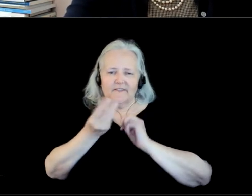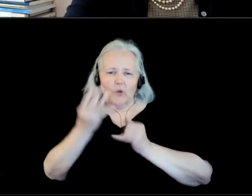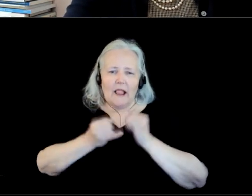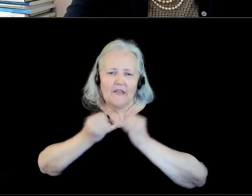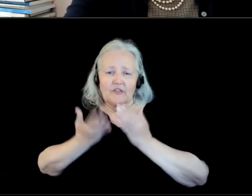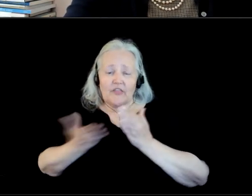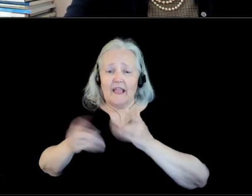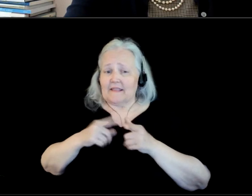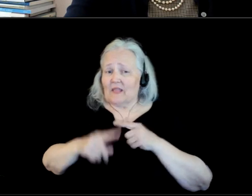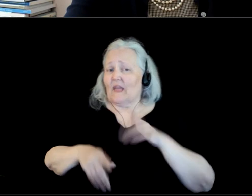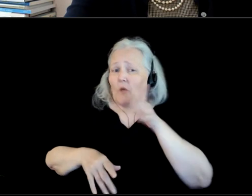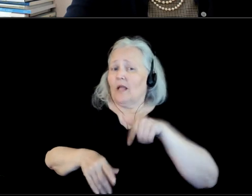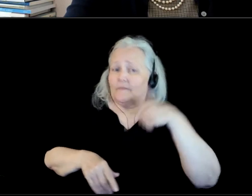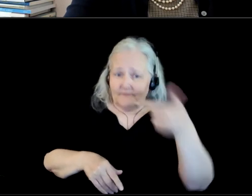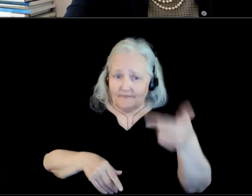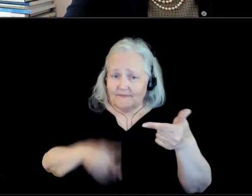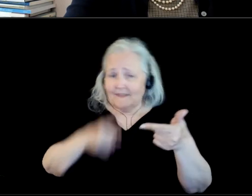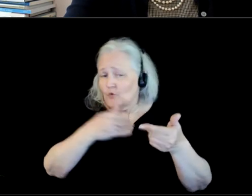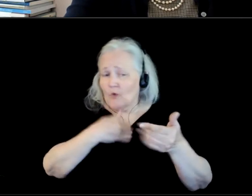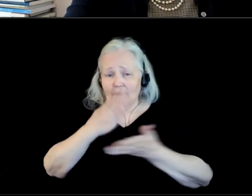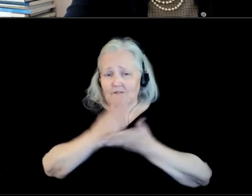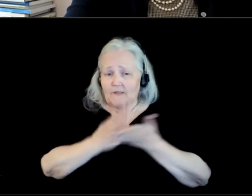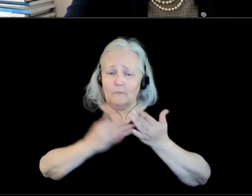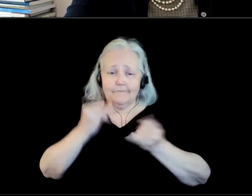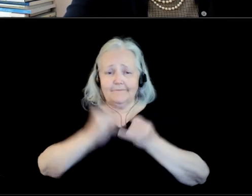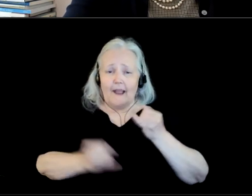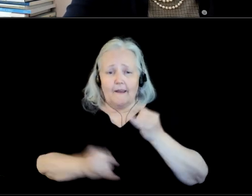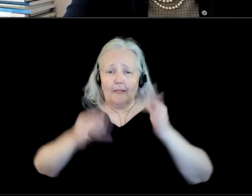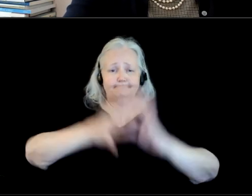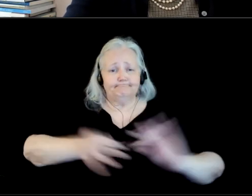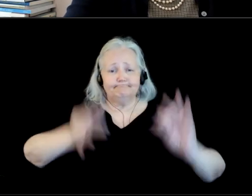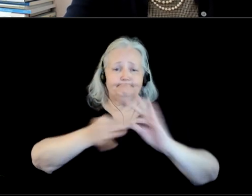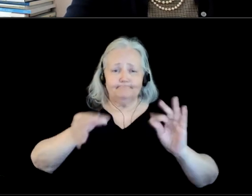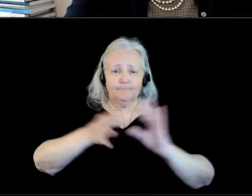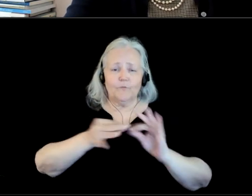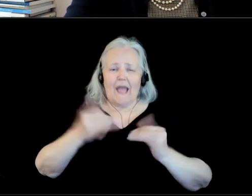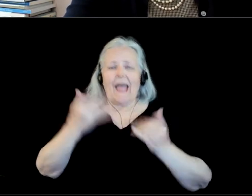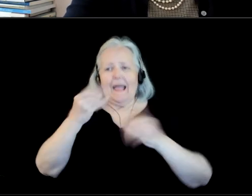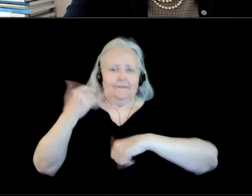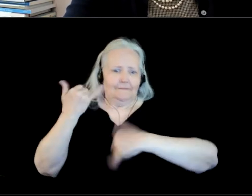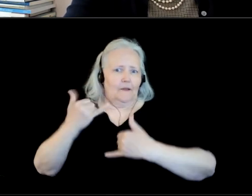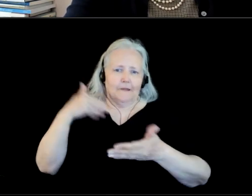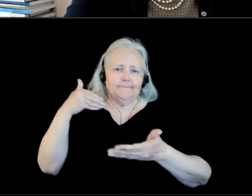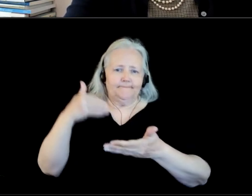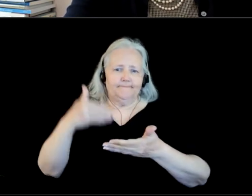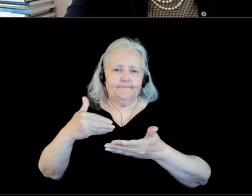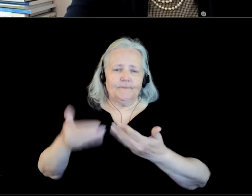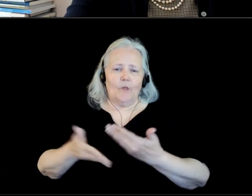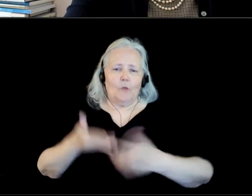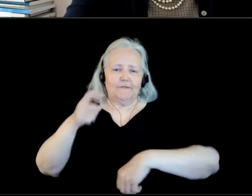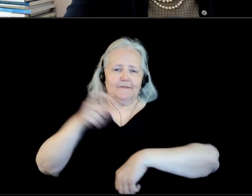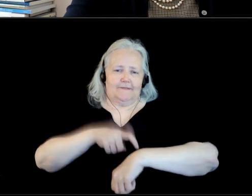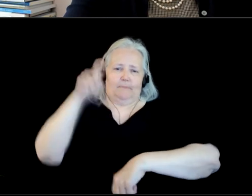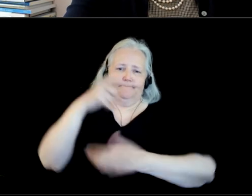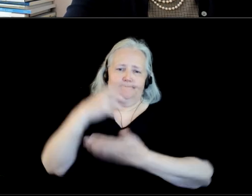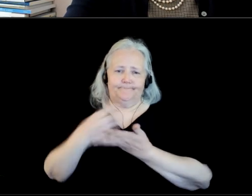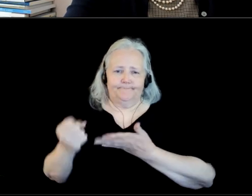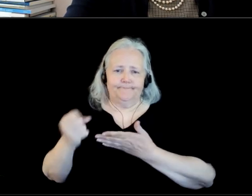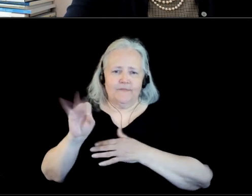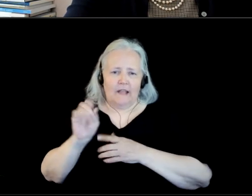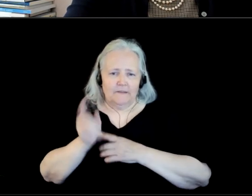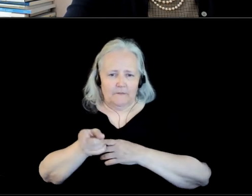have a final words of wisdom to speak. We're also approaching roughly the 90-minute timeline, so we are also